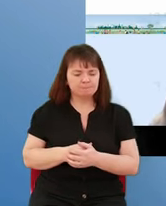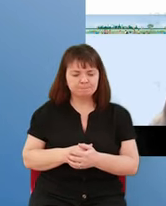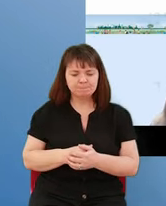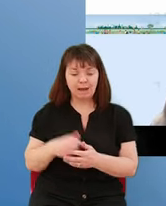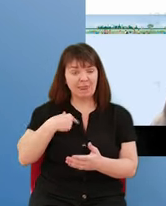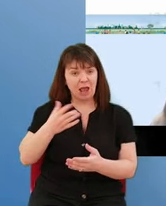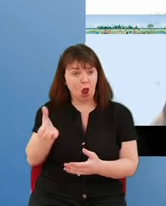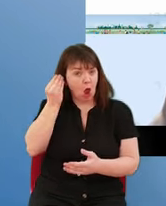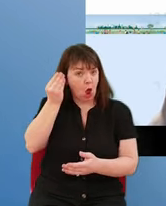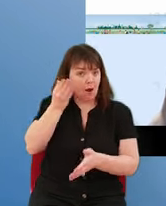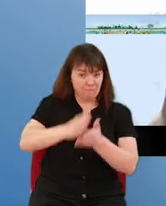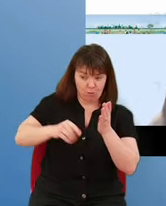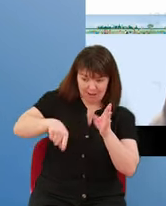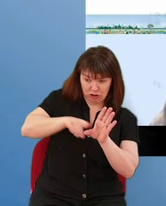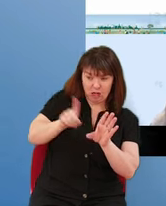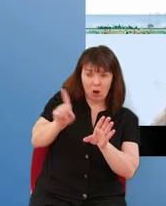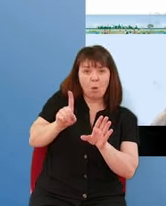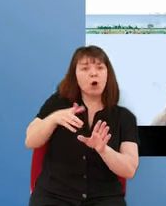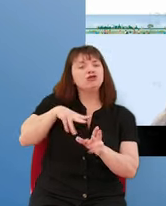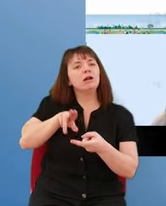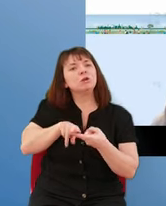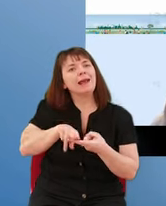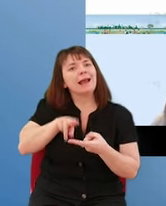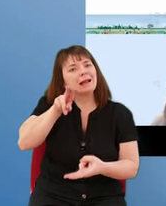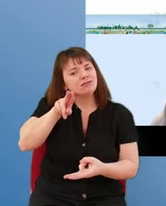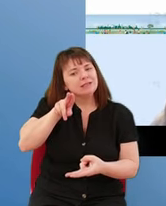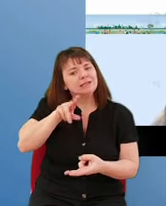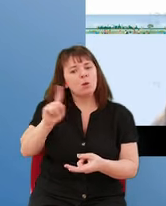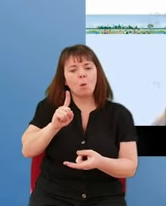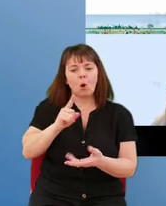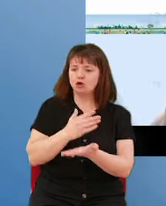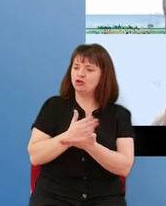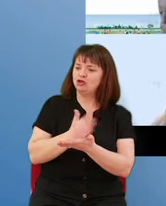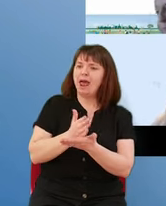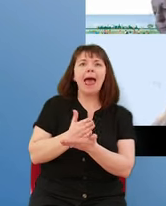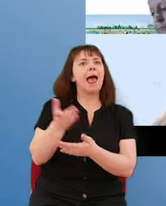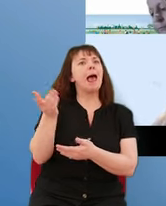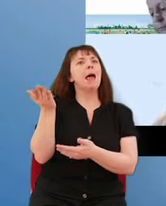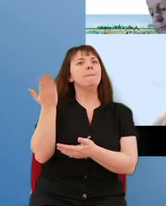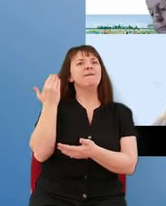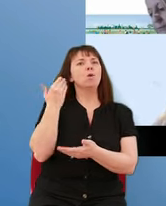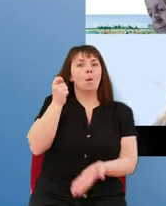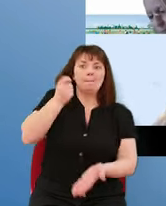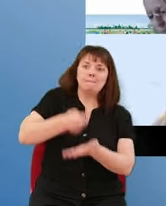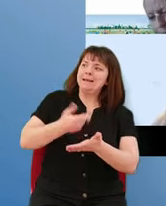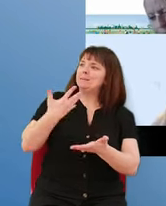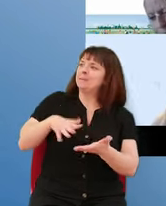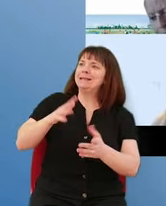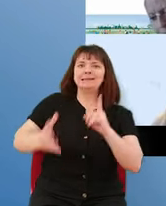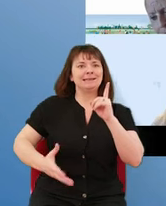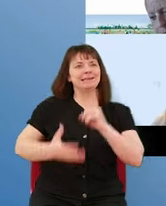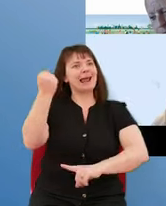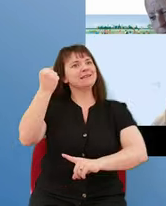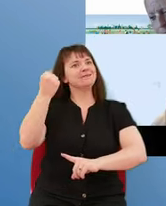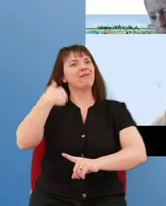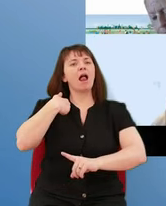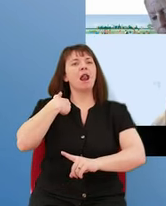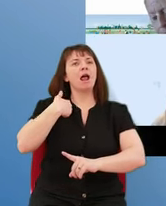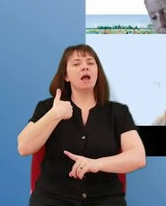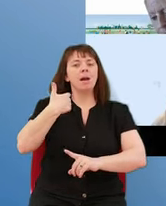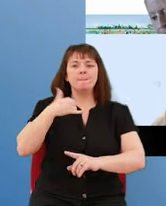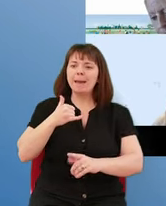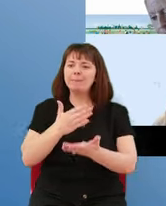can share ideas with other practices that may not have thought of things, so they can consider whether that might work for them. There's also a couple of